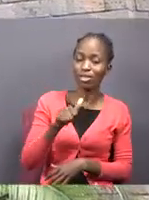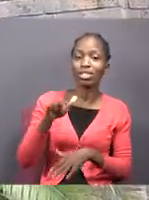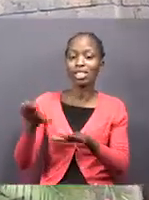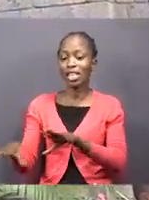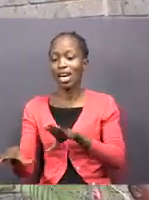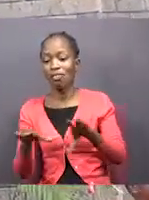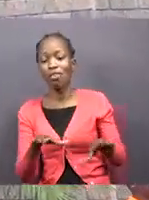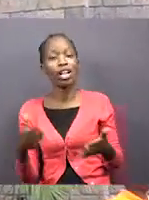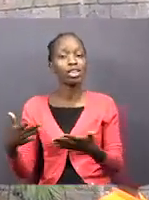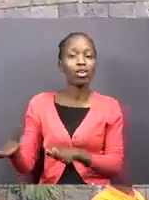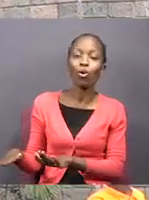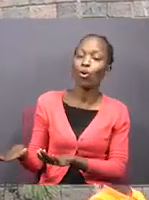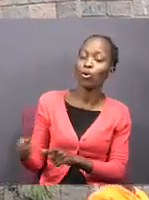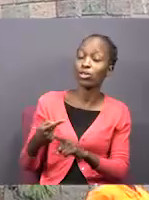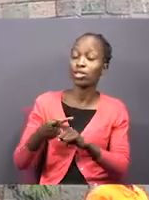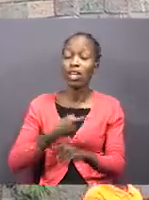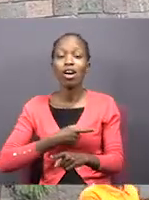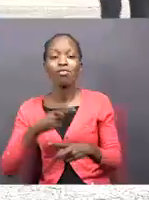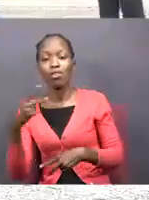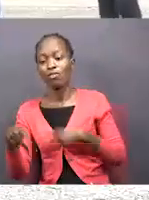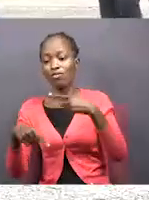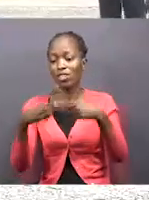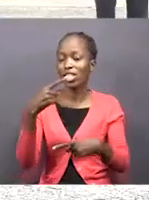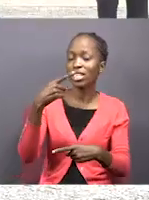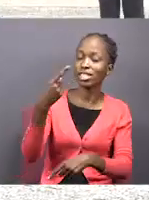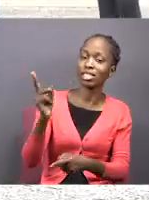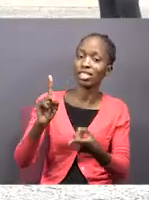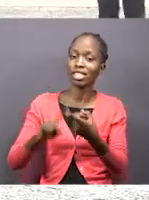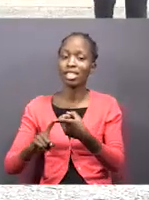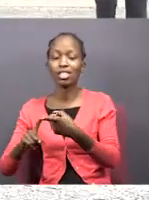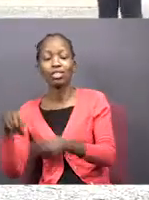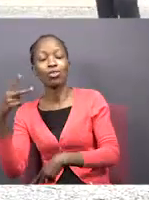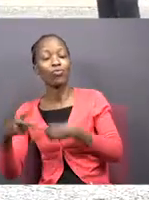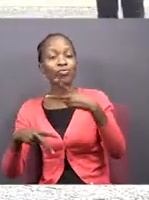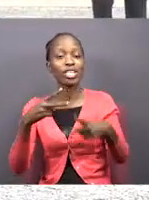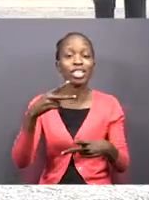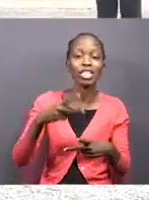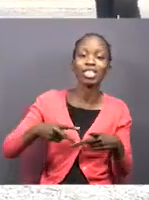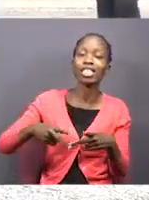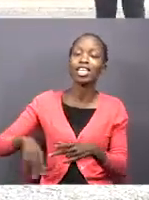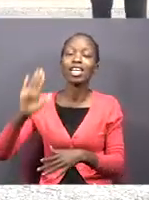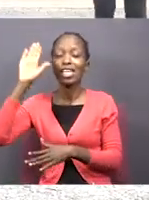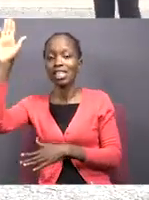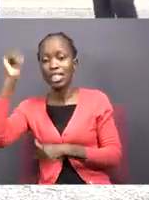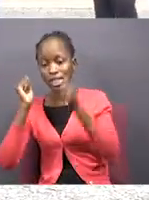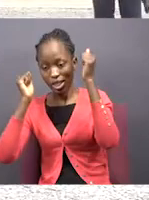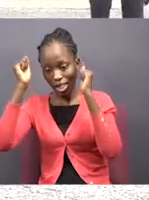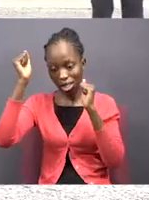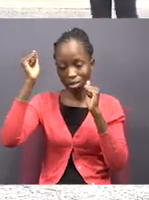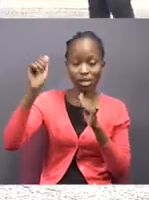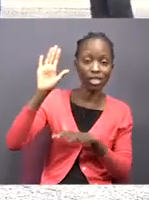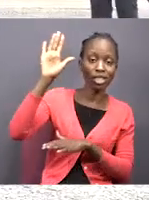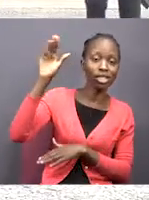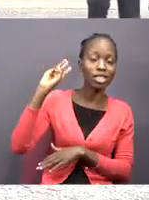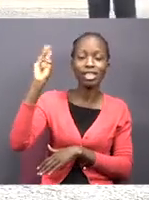victory unto victory, his army shall he lead. Till